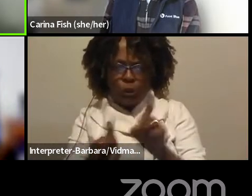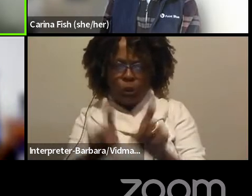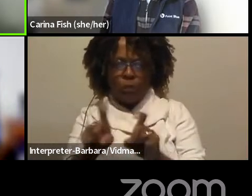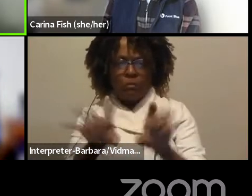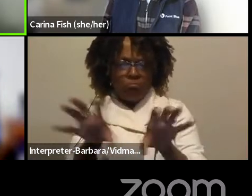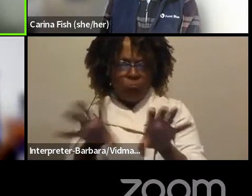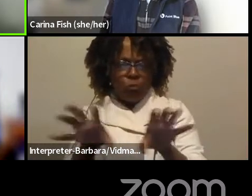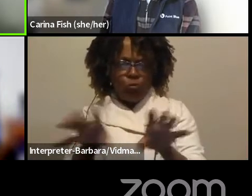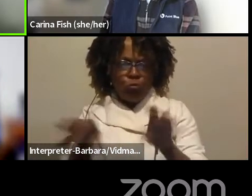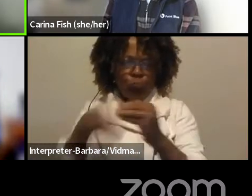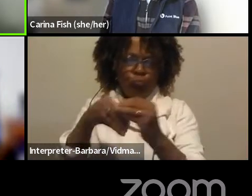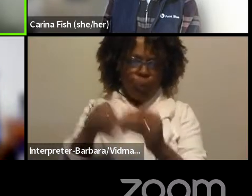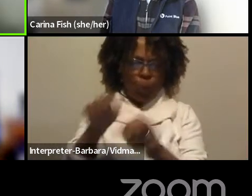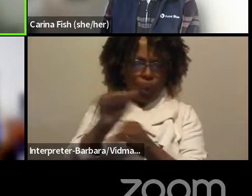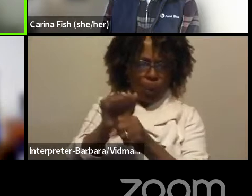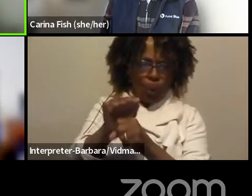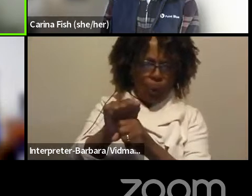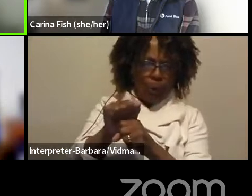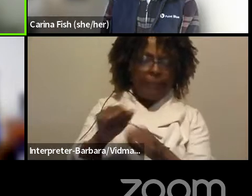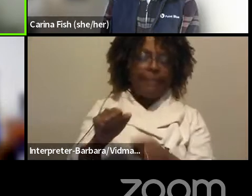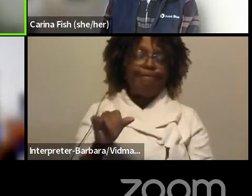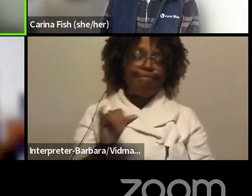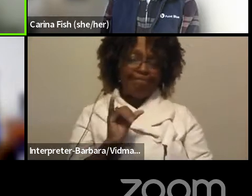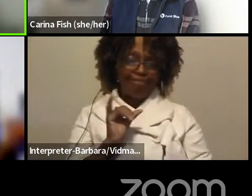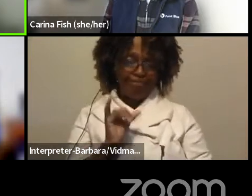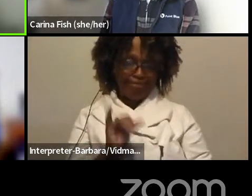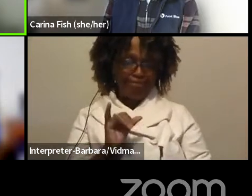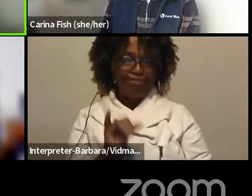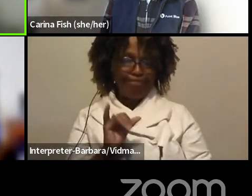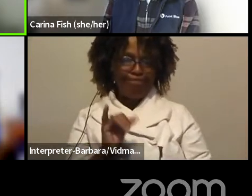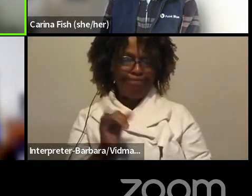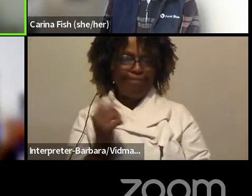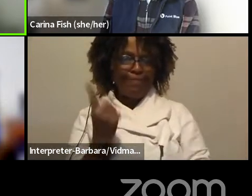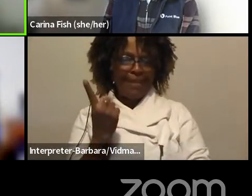So last year there were